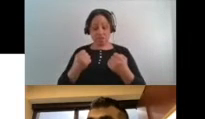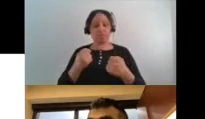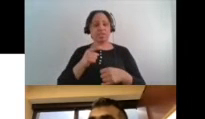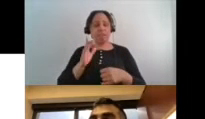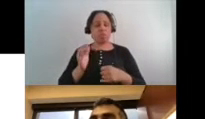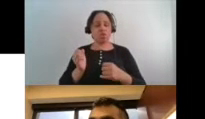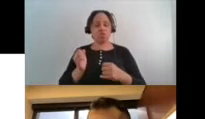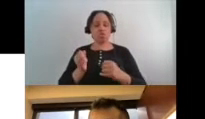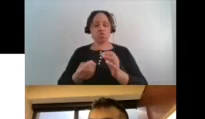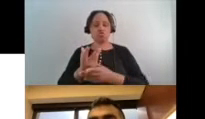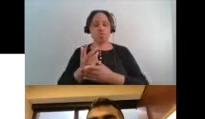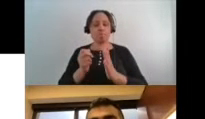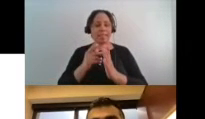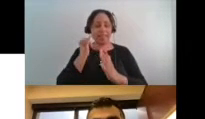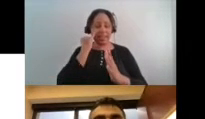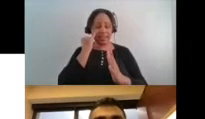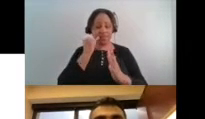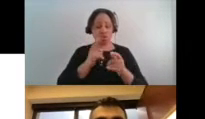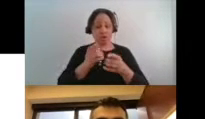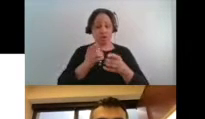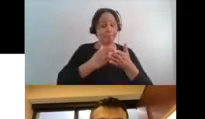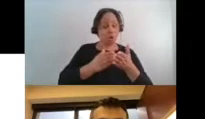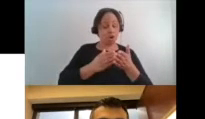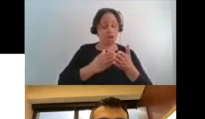of their liver, it grows back in both the donor and the recipient.